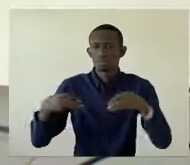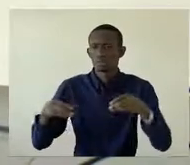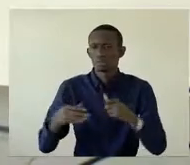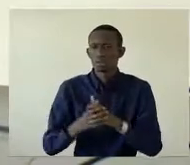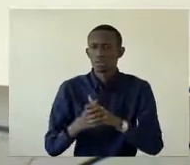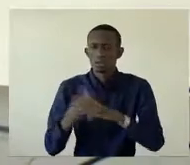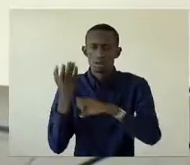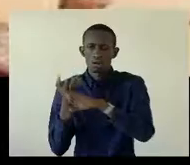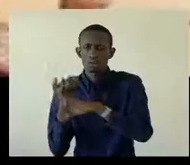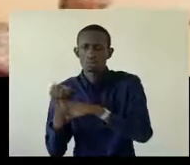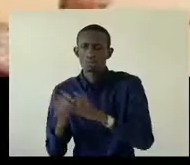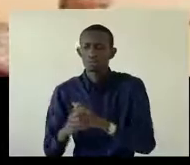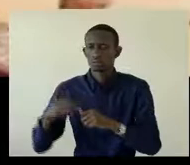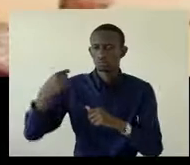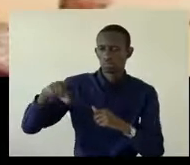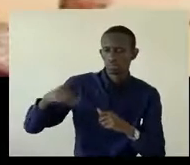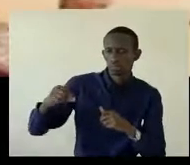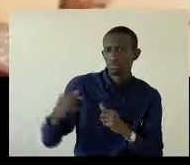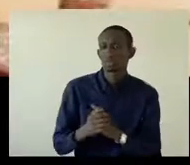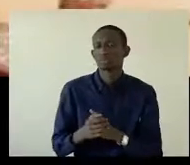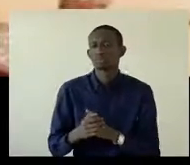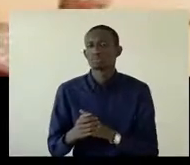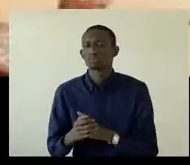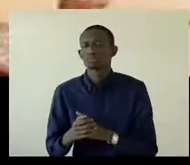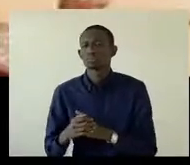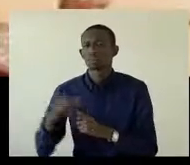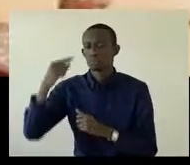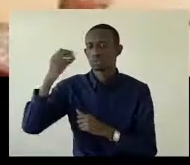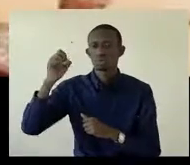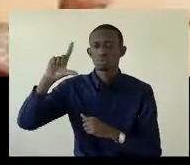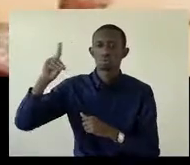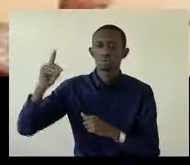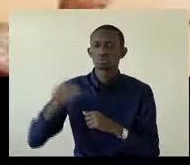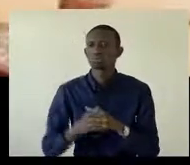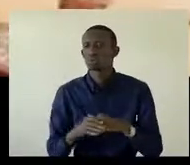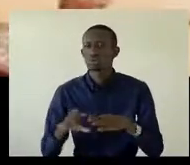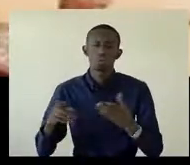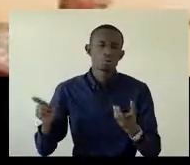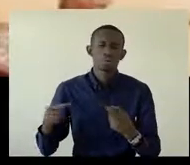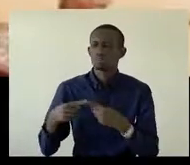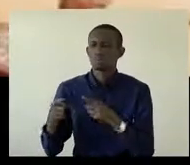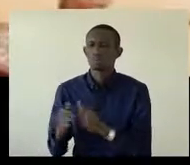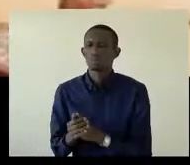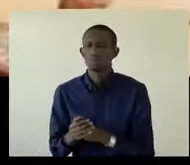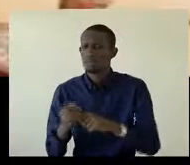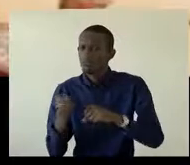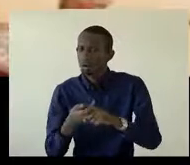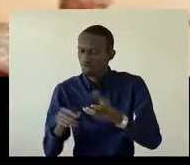you can see, to this less or little of what is remaining.